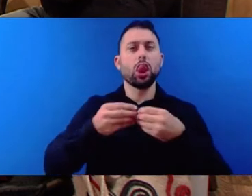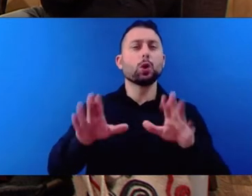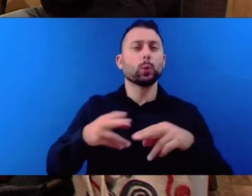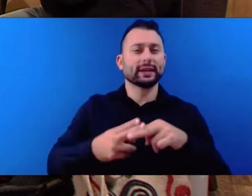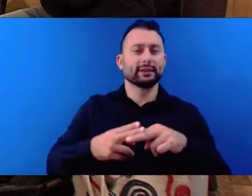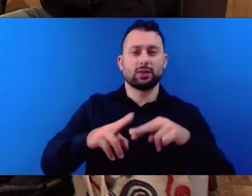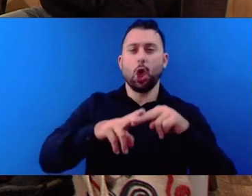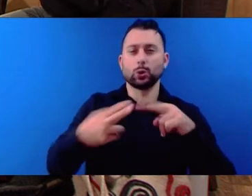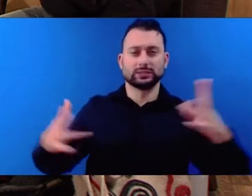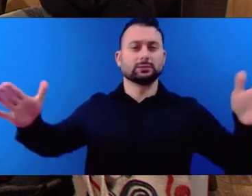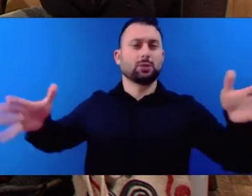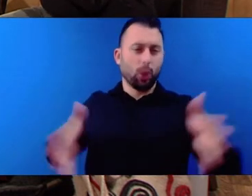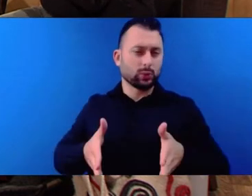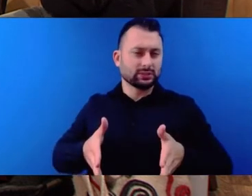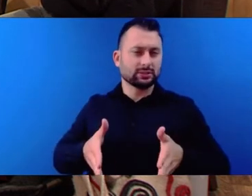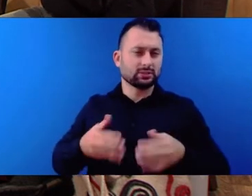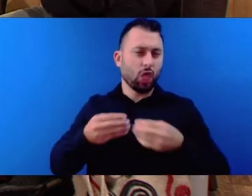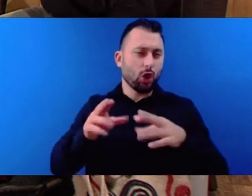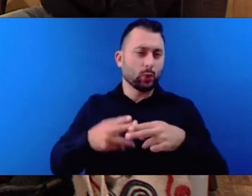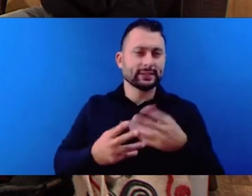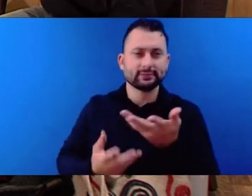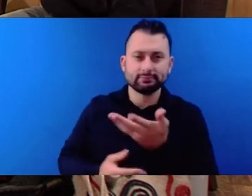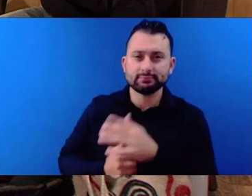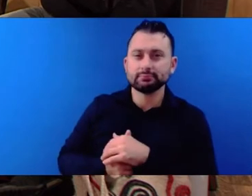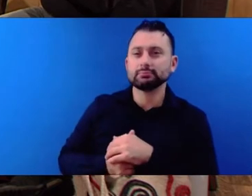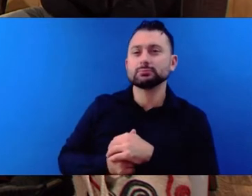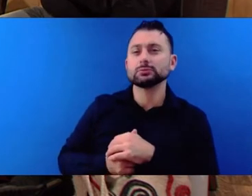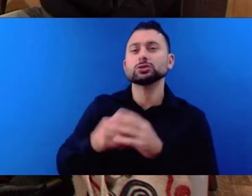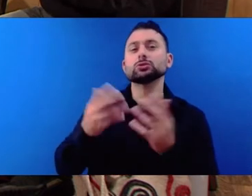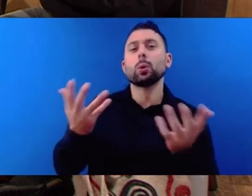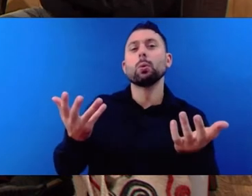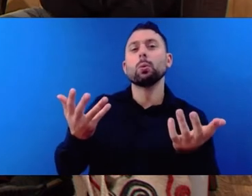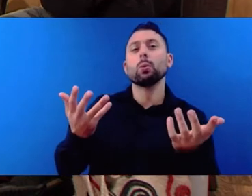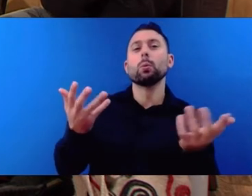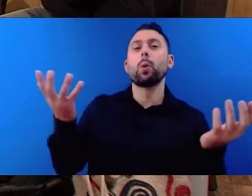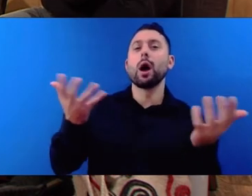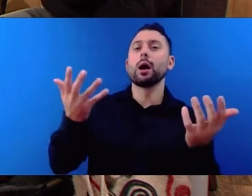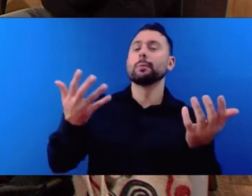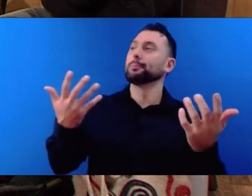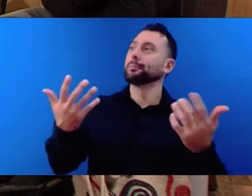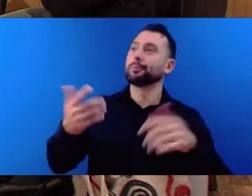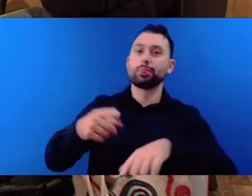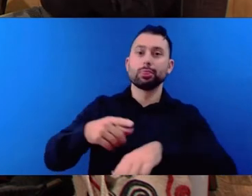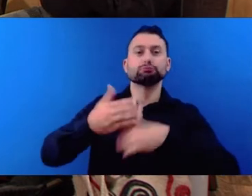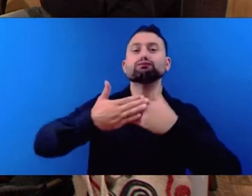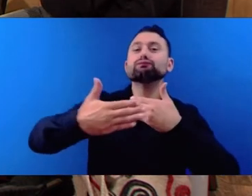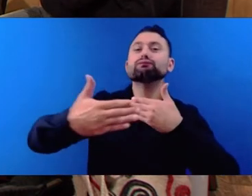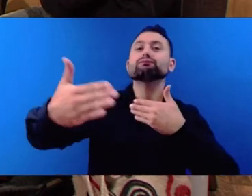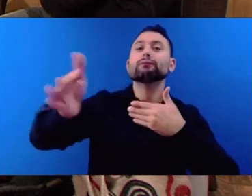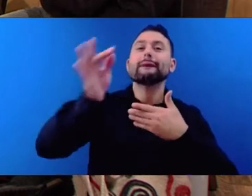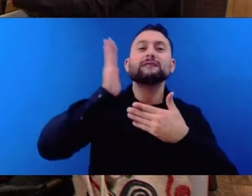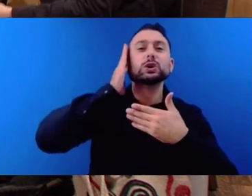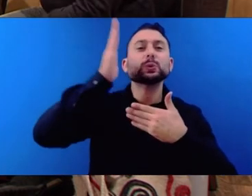What about long-term health impacts for someone who's diabetic?